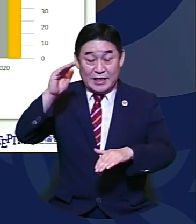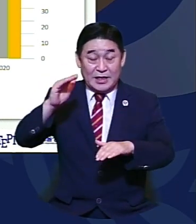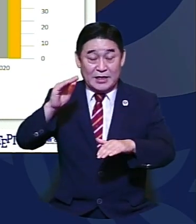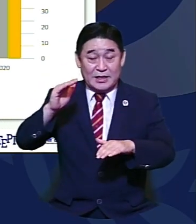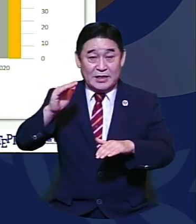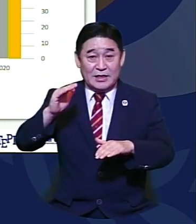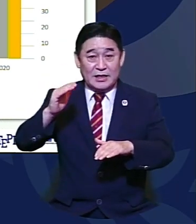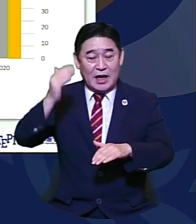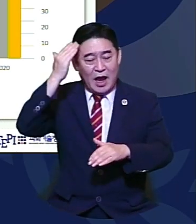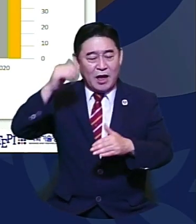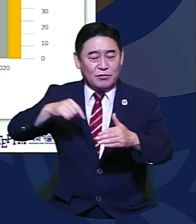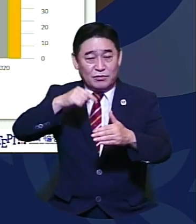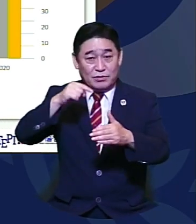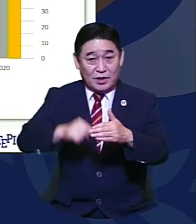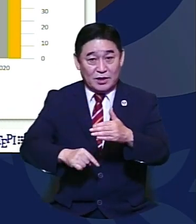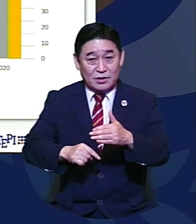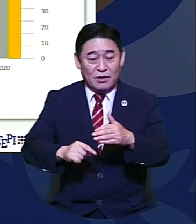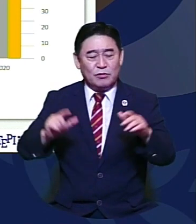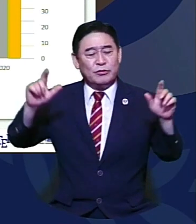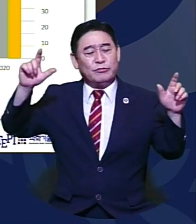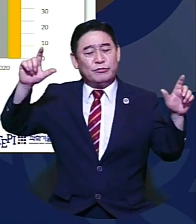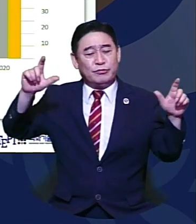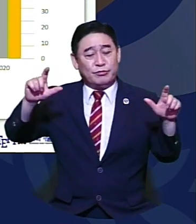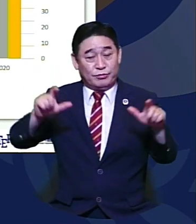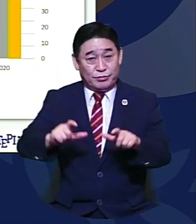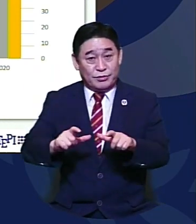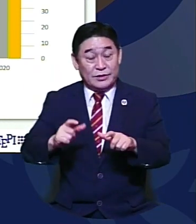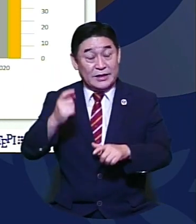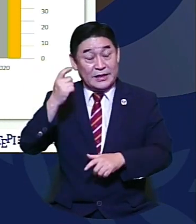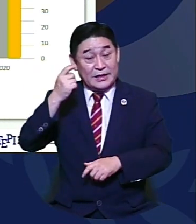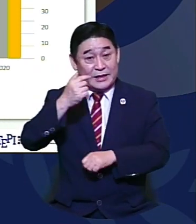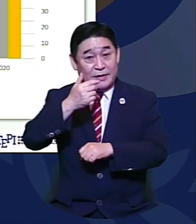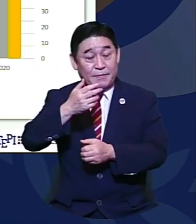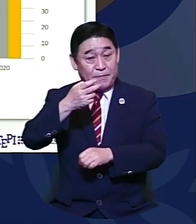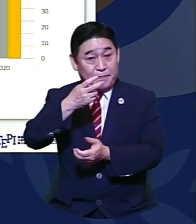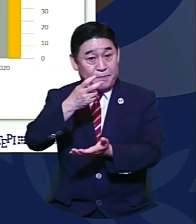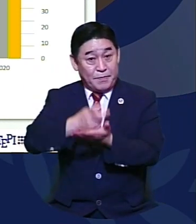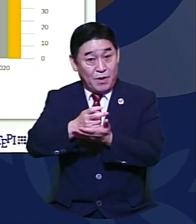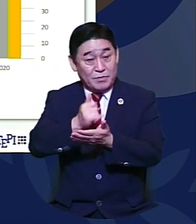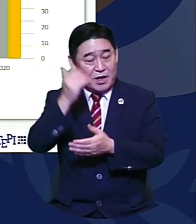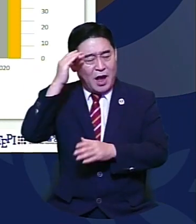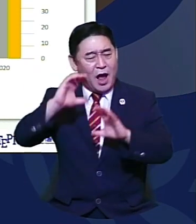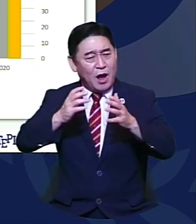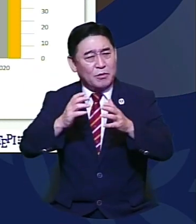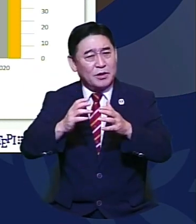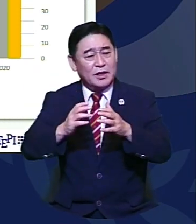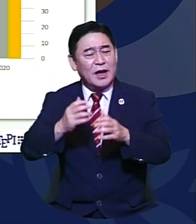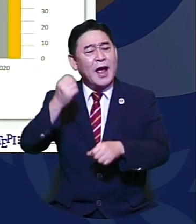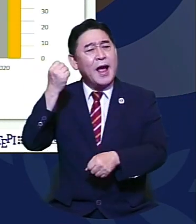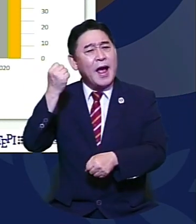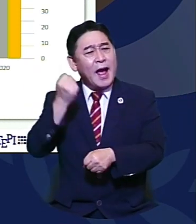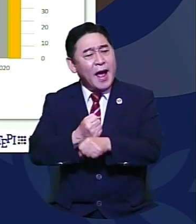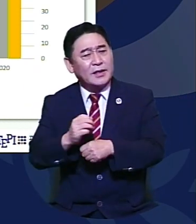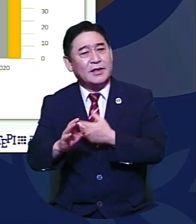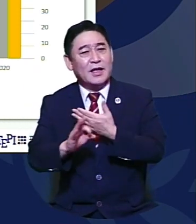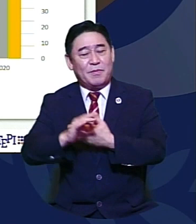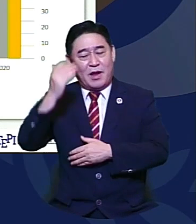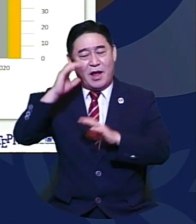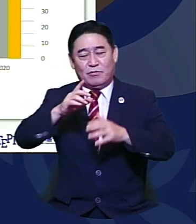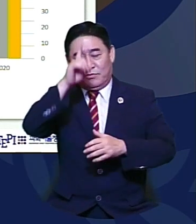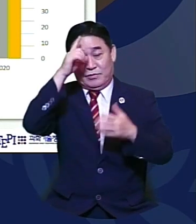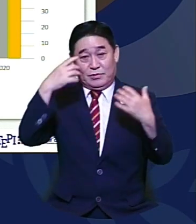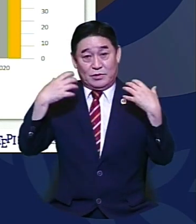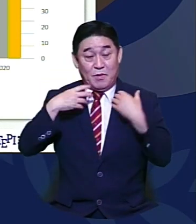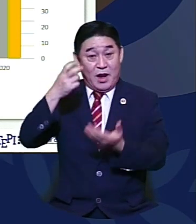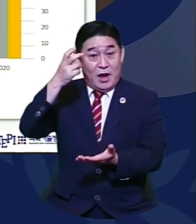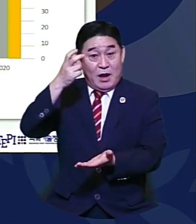Korean society. It means that always Korea is doing something. The Korean government set up the legal framework at first and